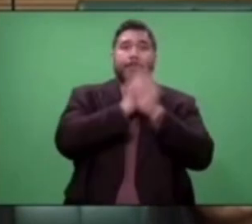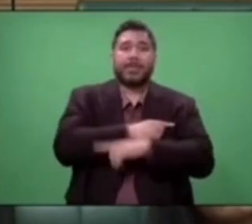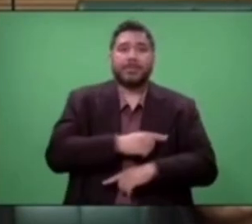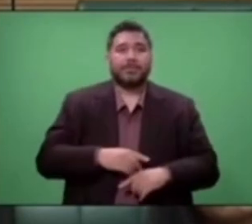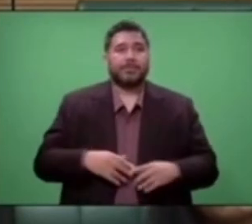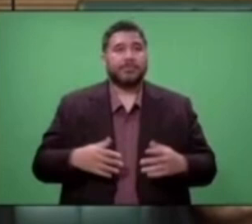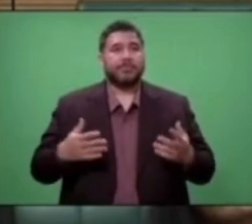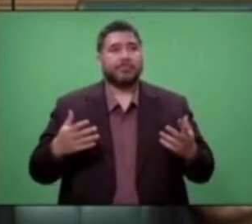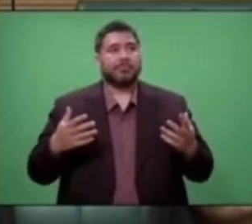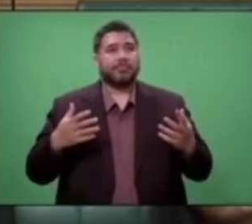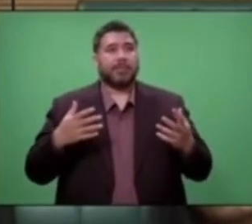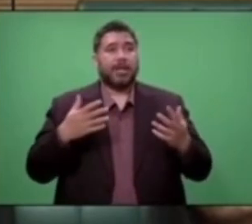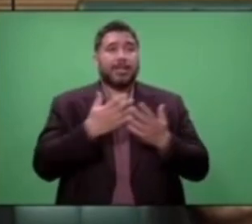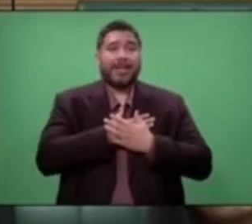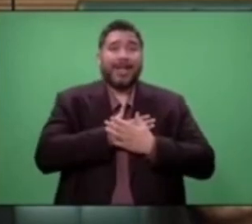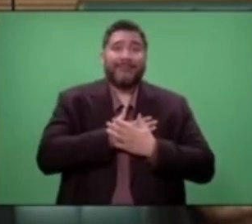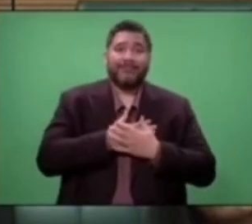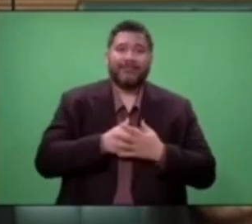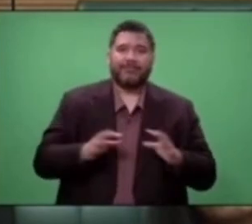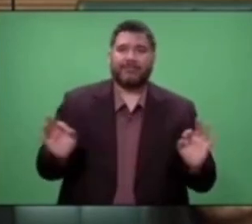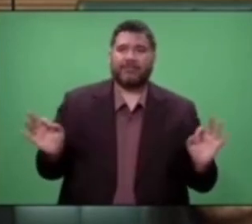devoid of care.